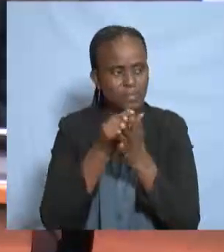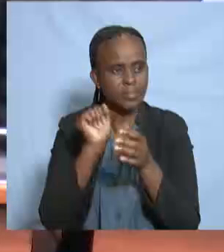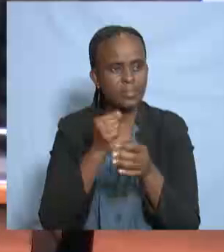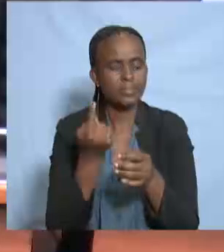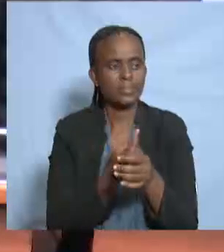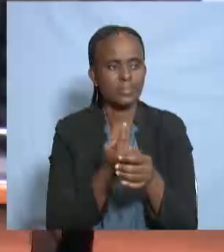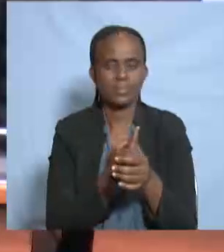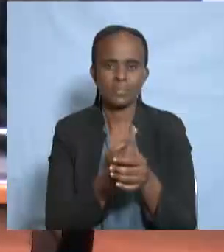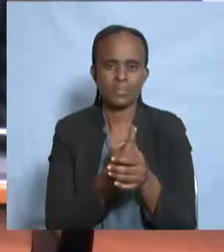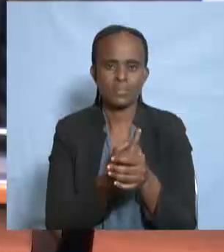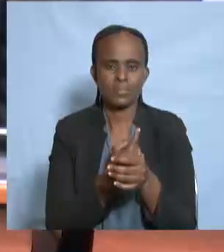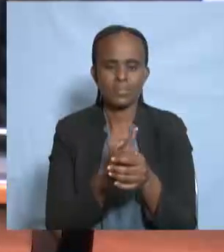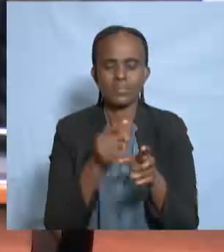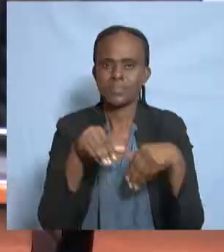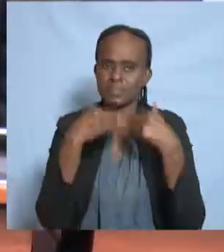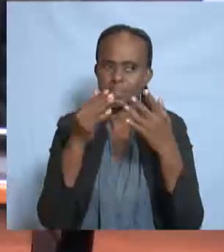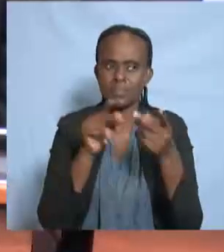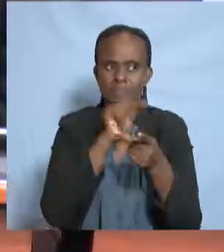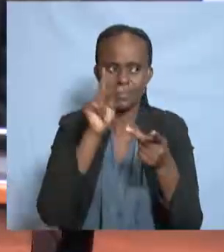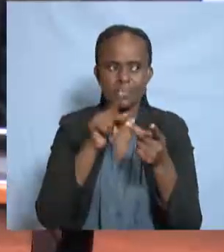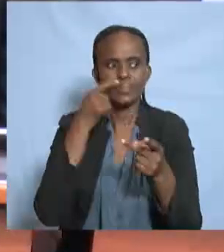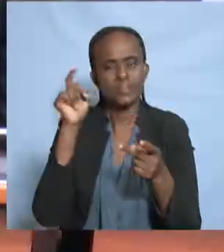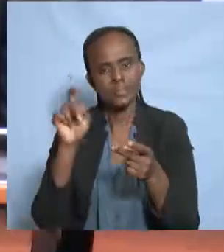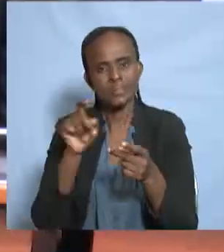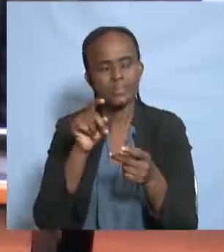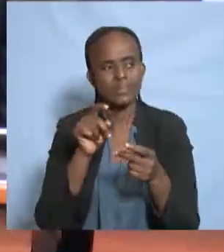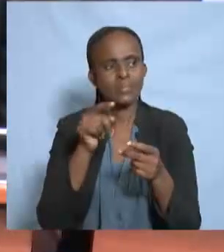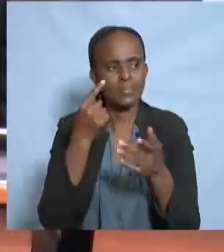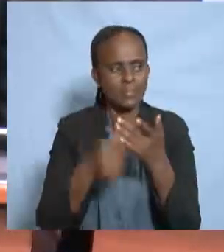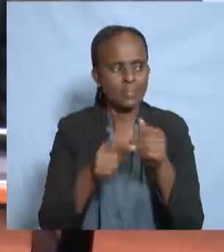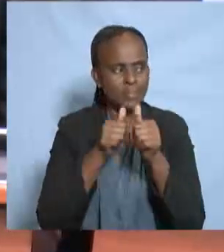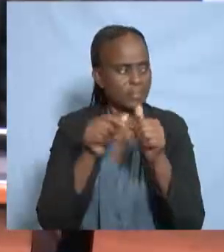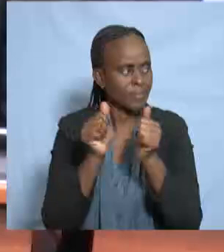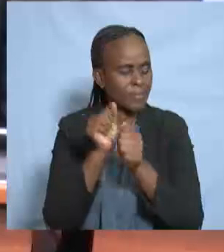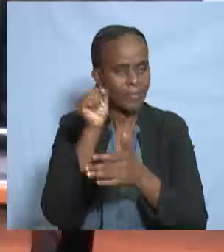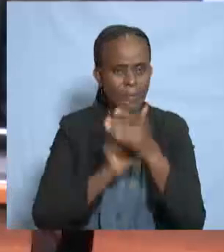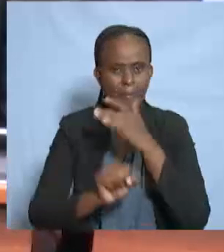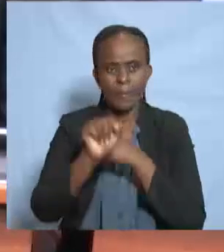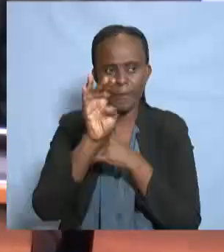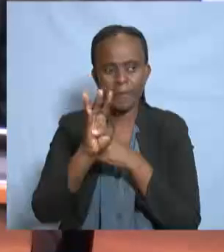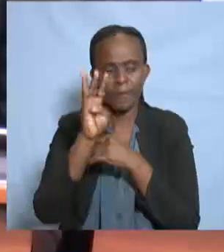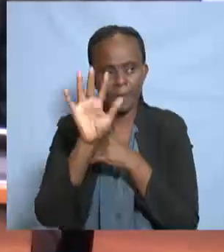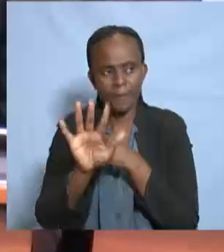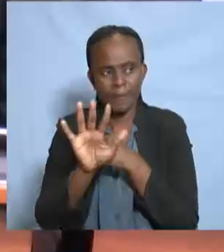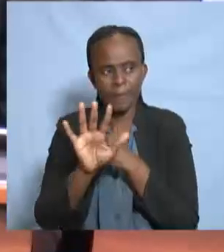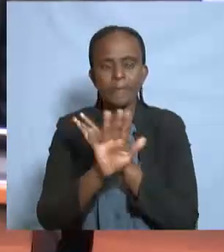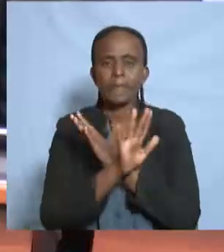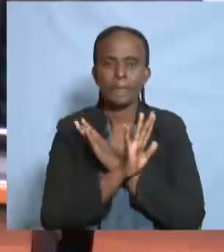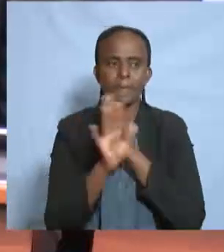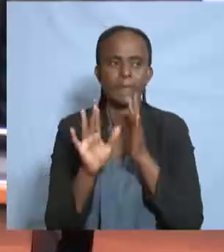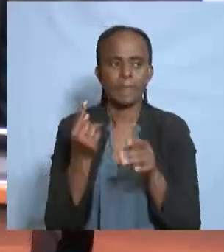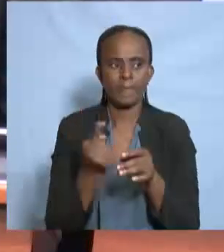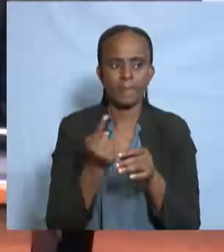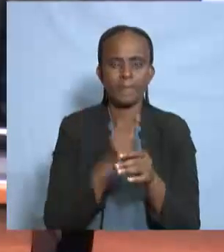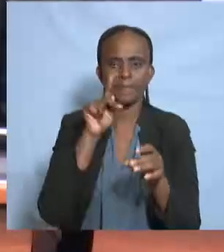simply issue appropriate instructions that in line with Section 45, Zambians only